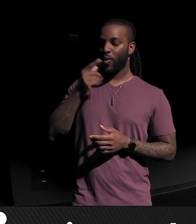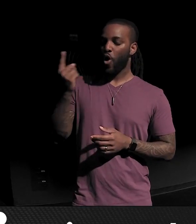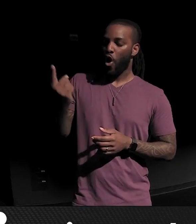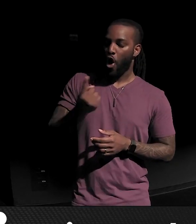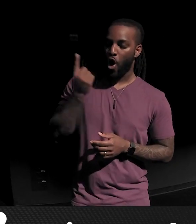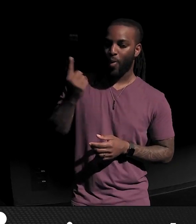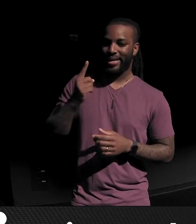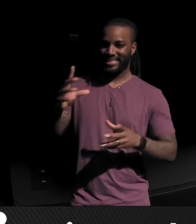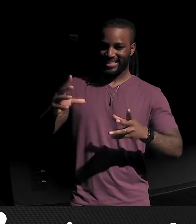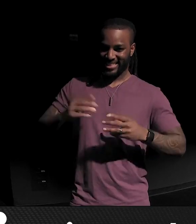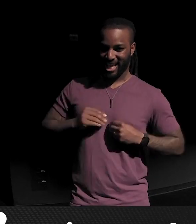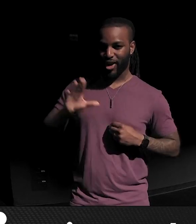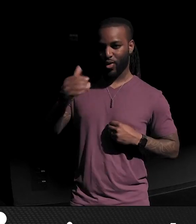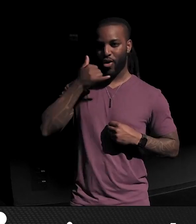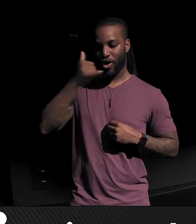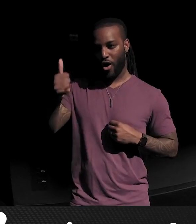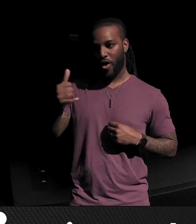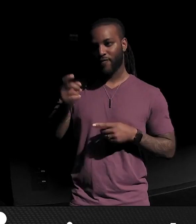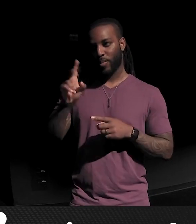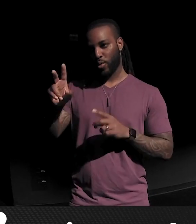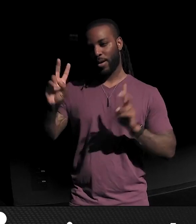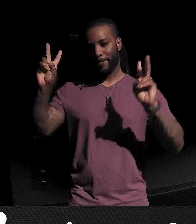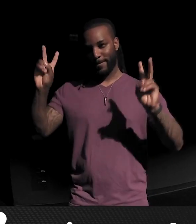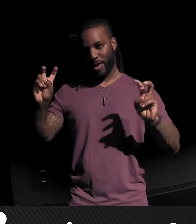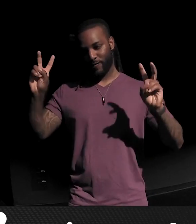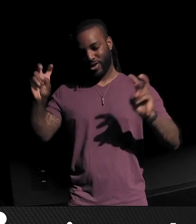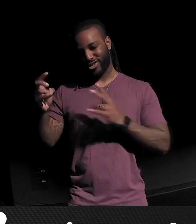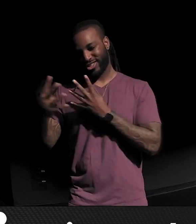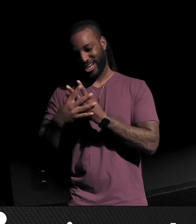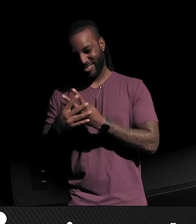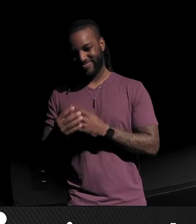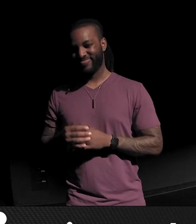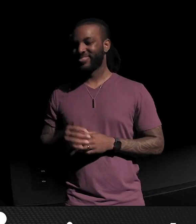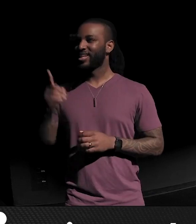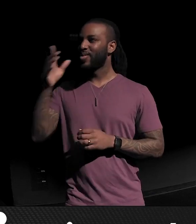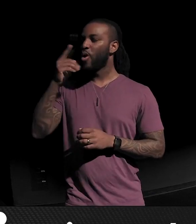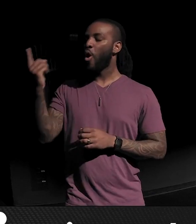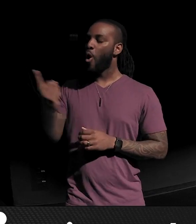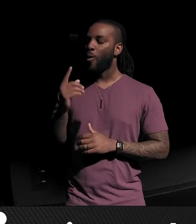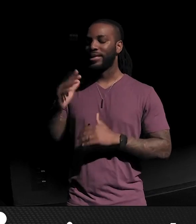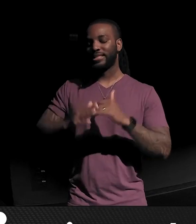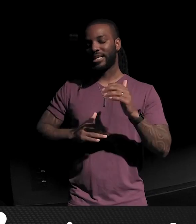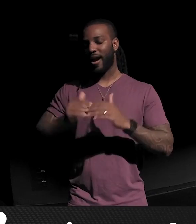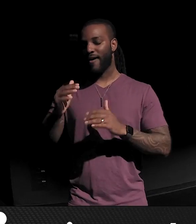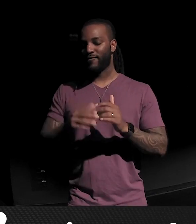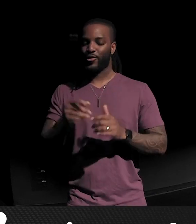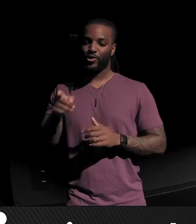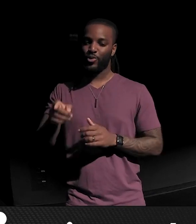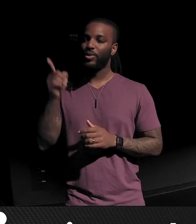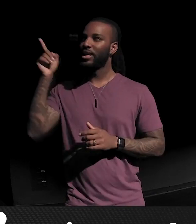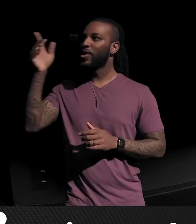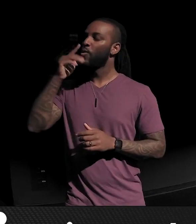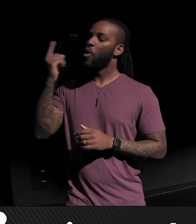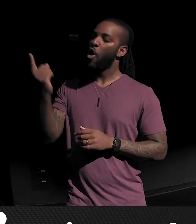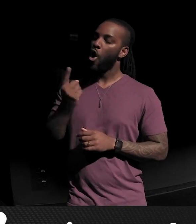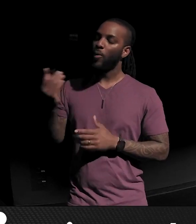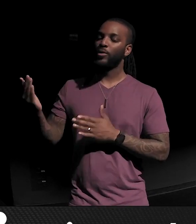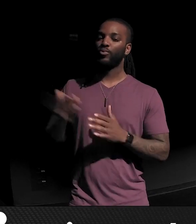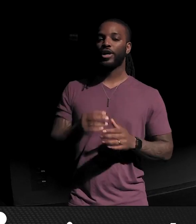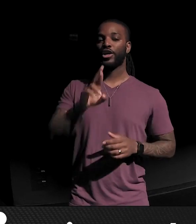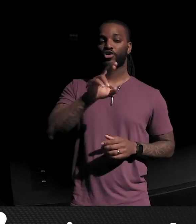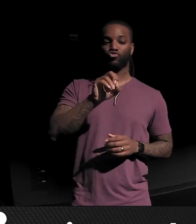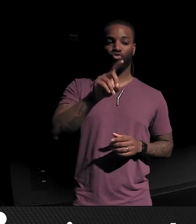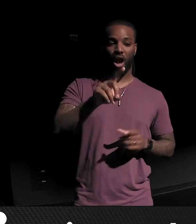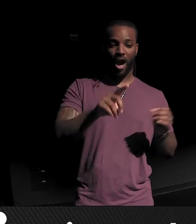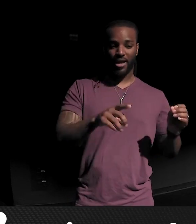call from your metaphorical jail. He will always come for you. He will always bring his rod and his staff.